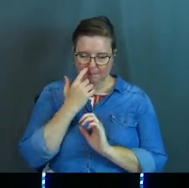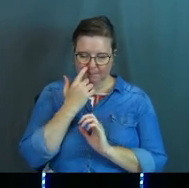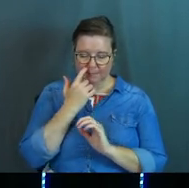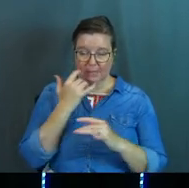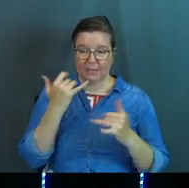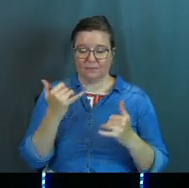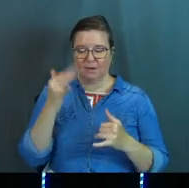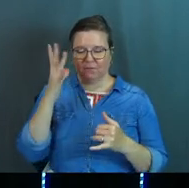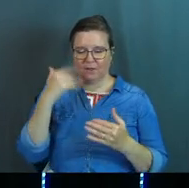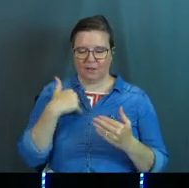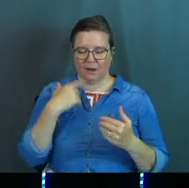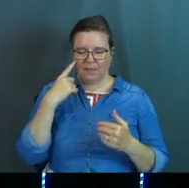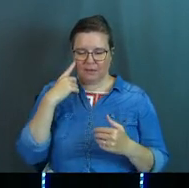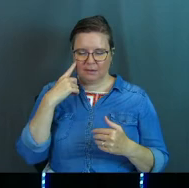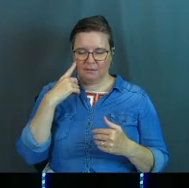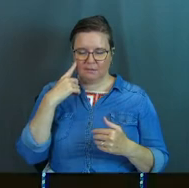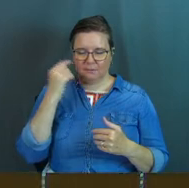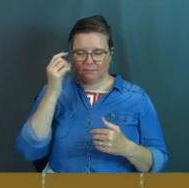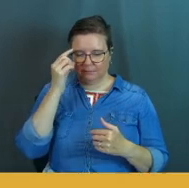Even now, Father, I think